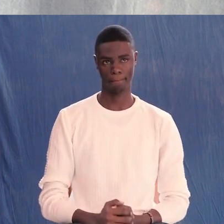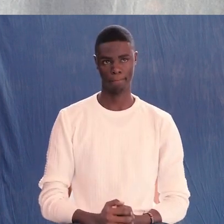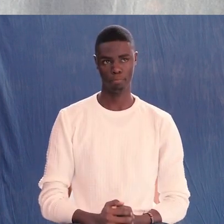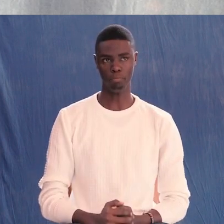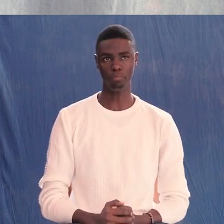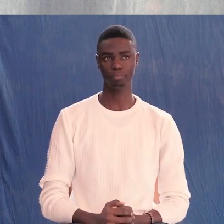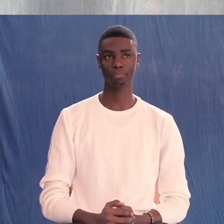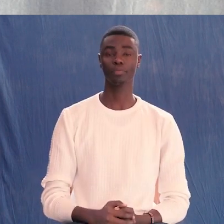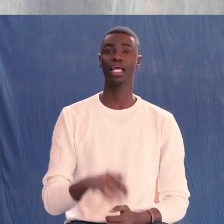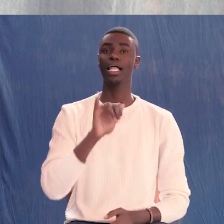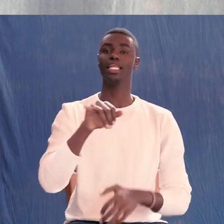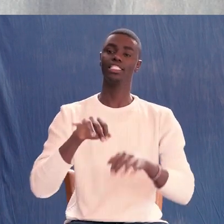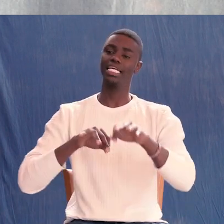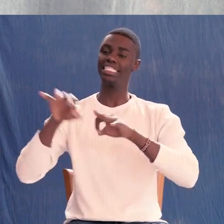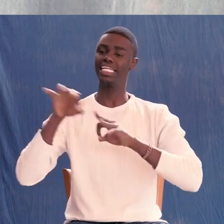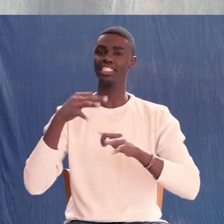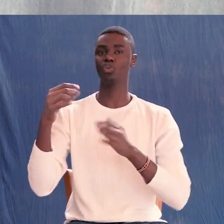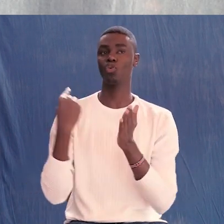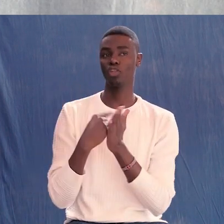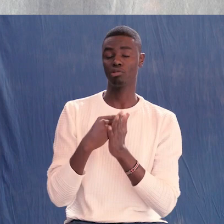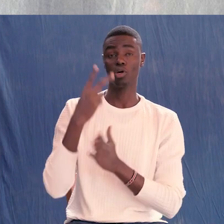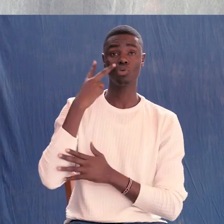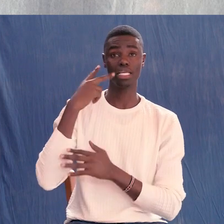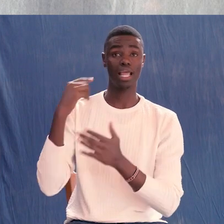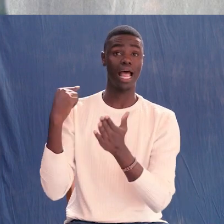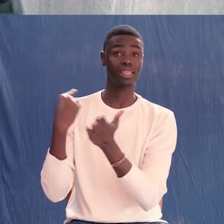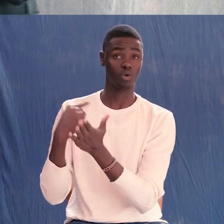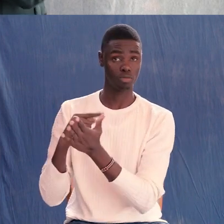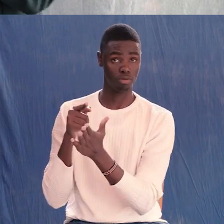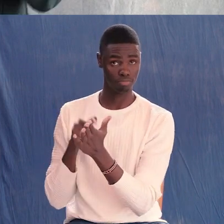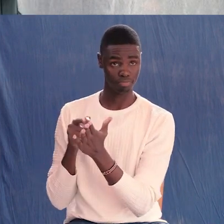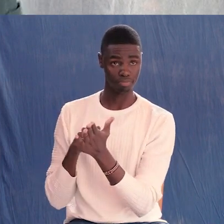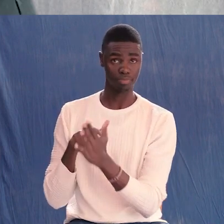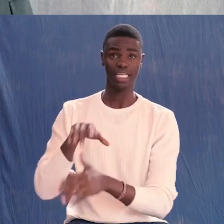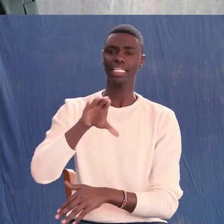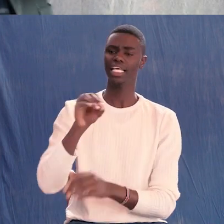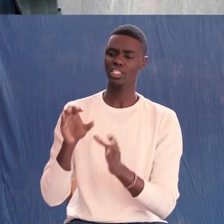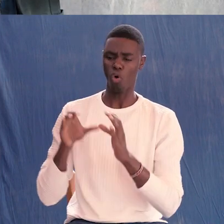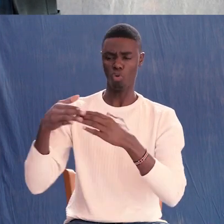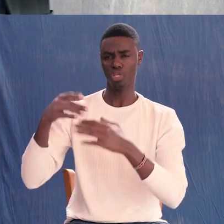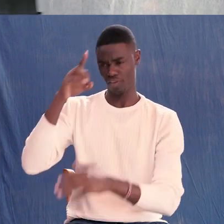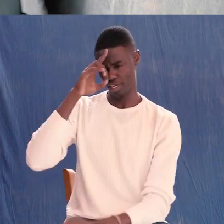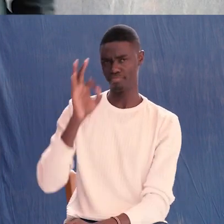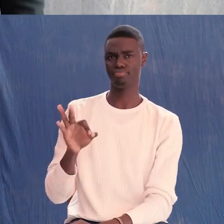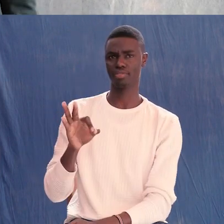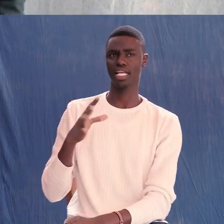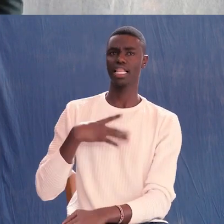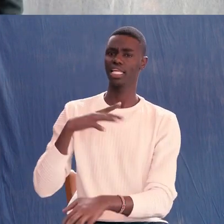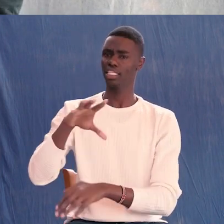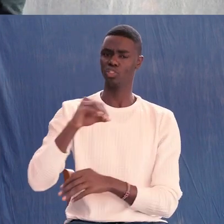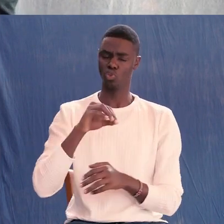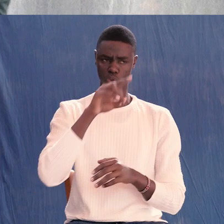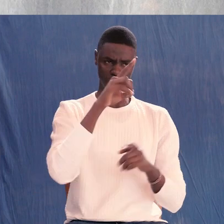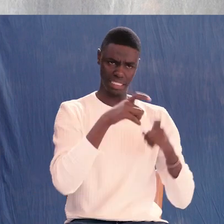And it's an illustration of the gospel. You see, the gospel takes community seriously, and it takes sin